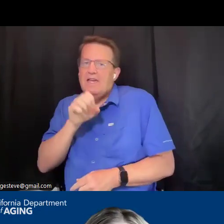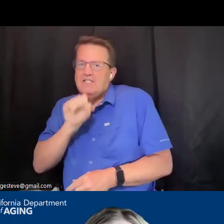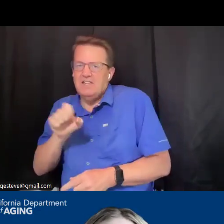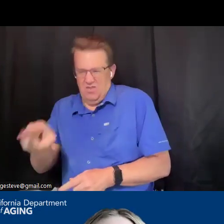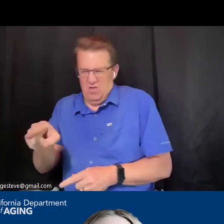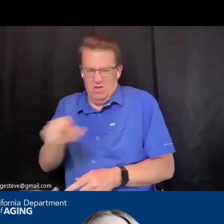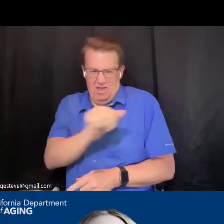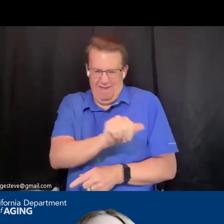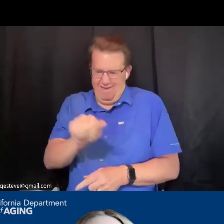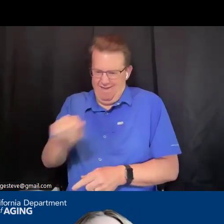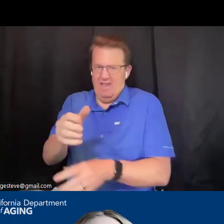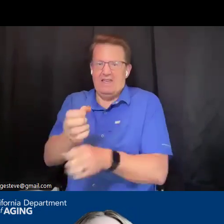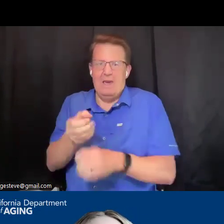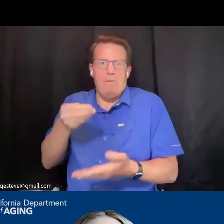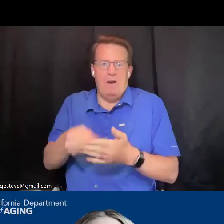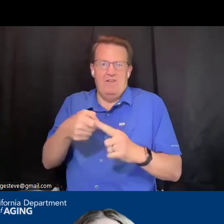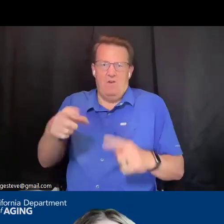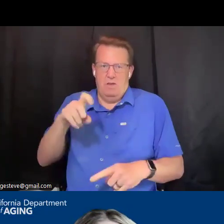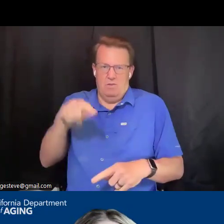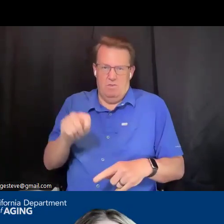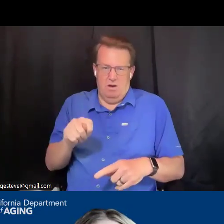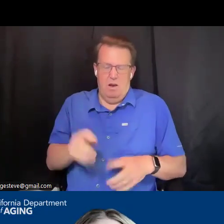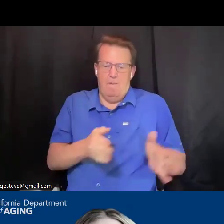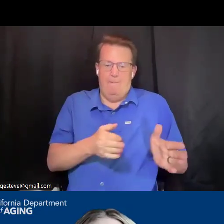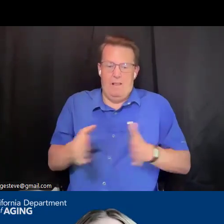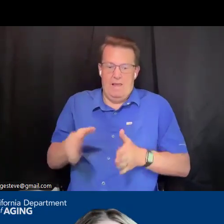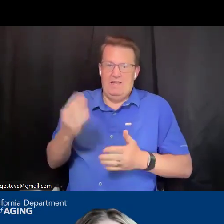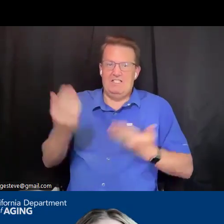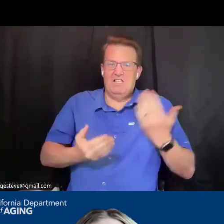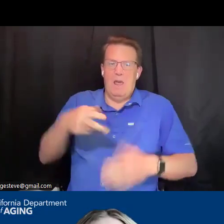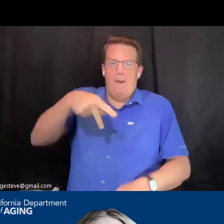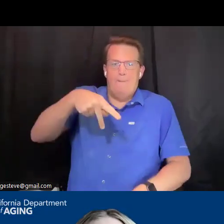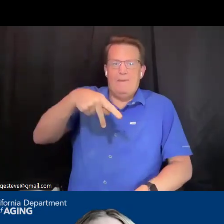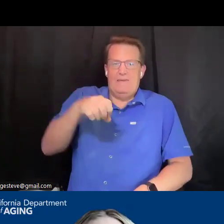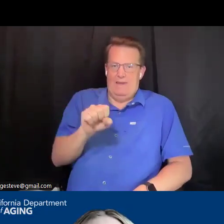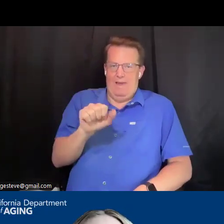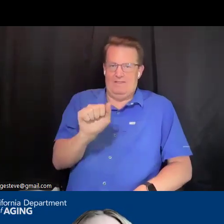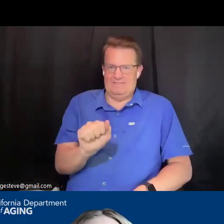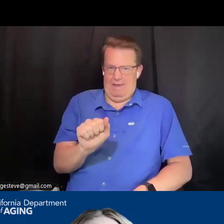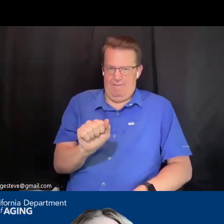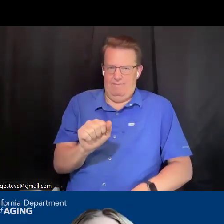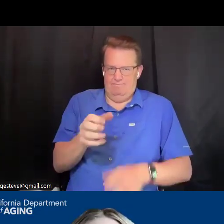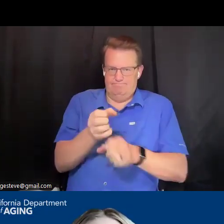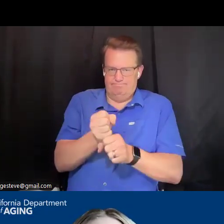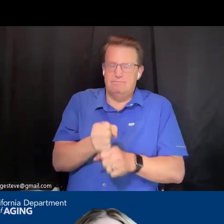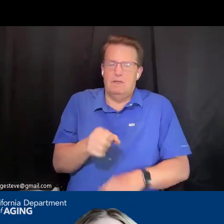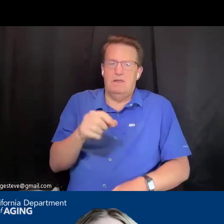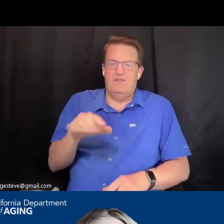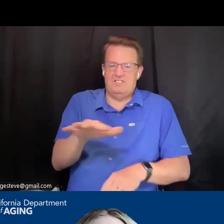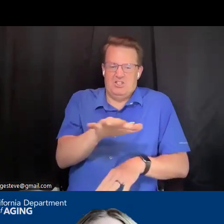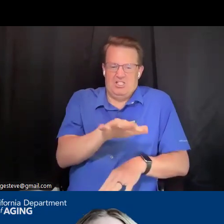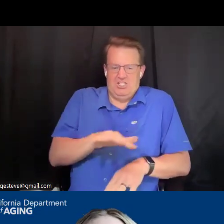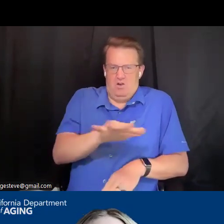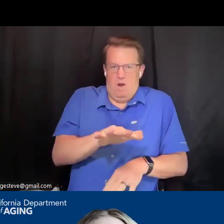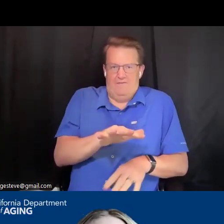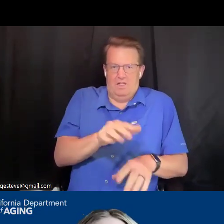department. A planning and service area is a PSA, and that's the geographical region that